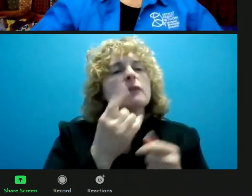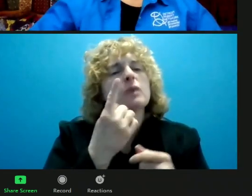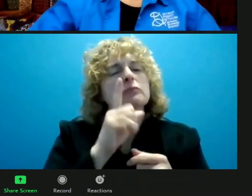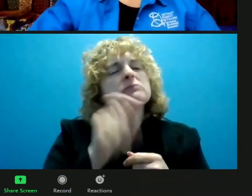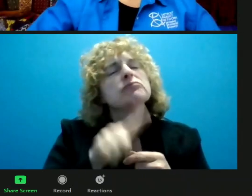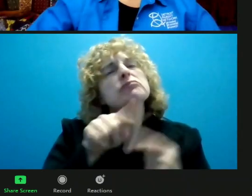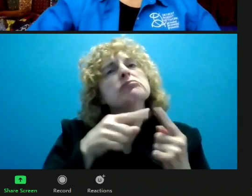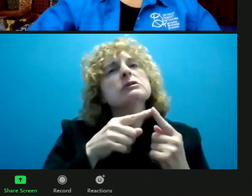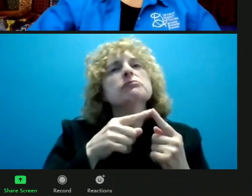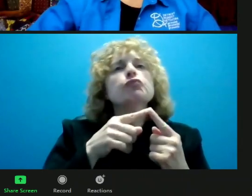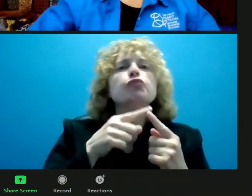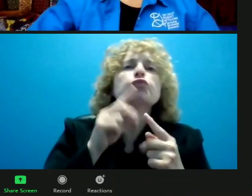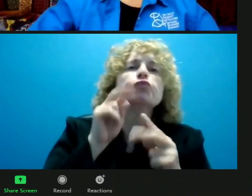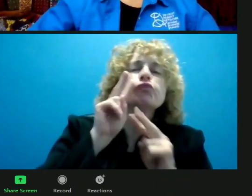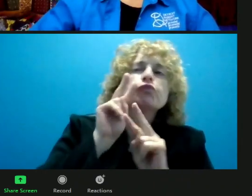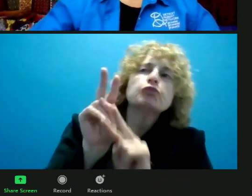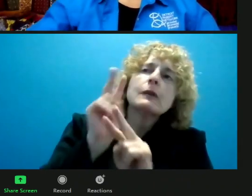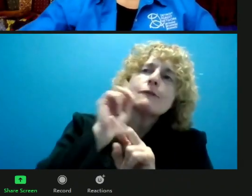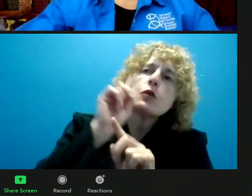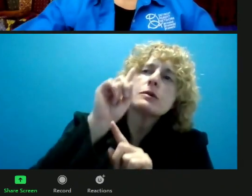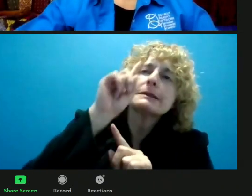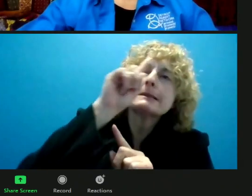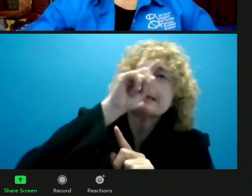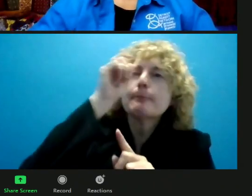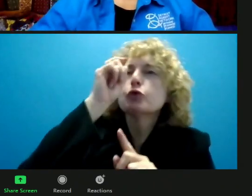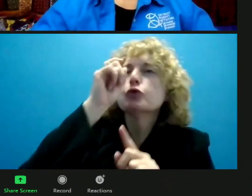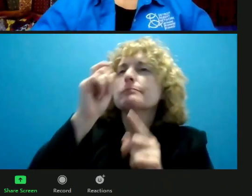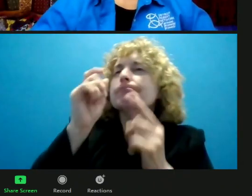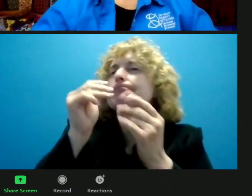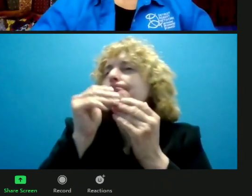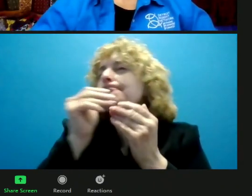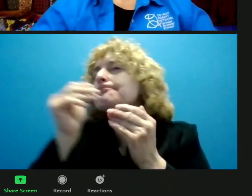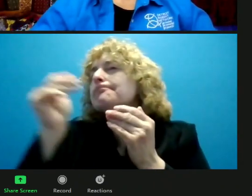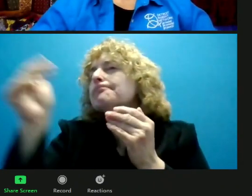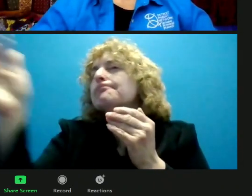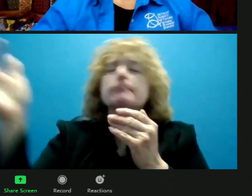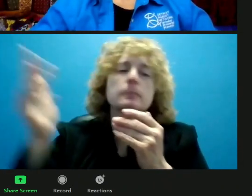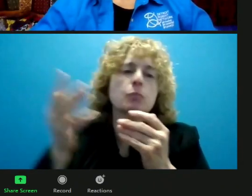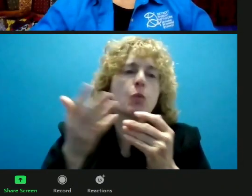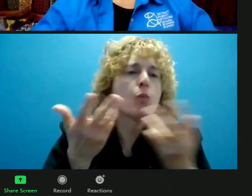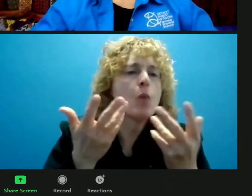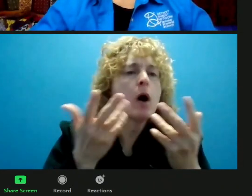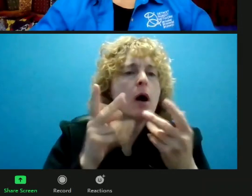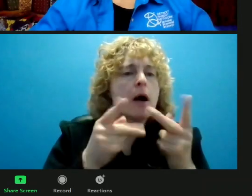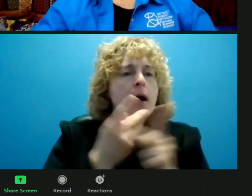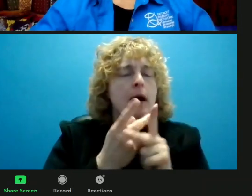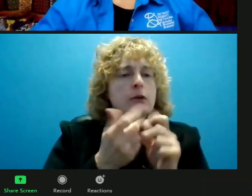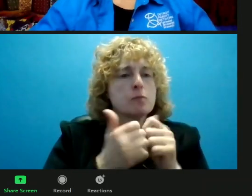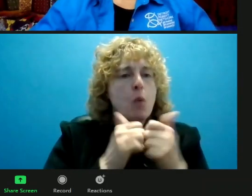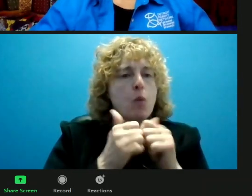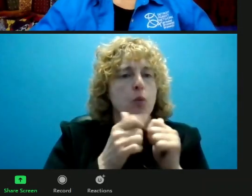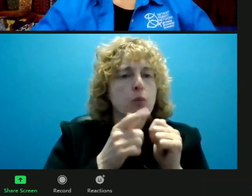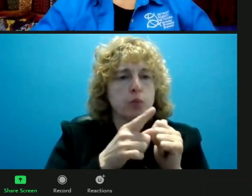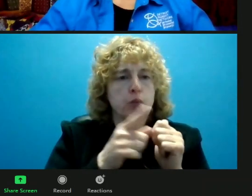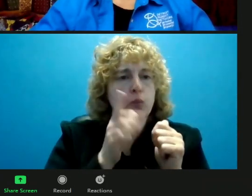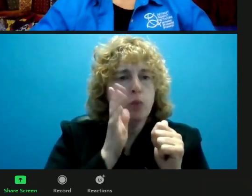um, what type of sports are, are you all going to be offering, um,